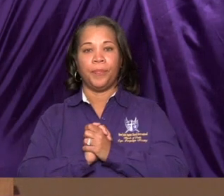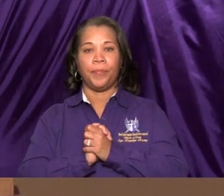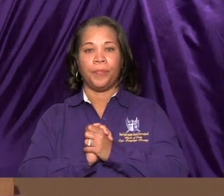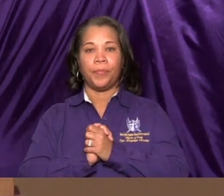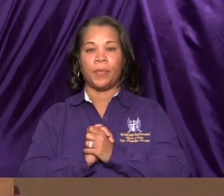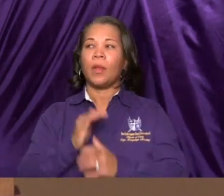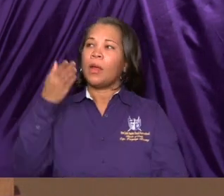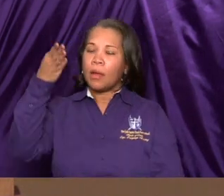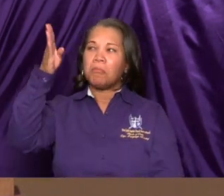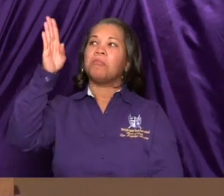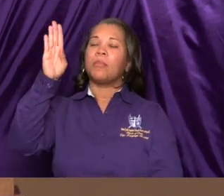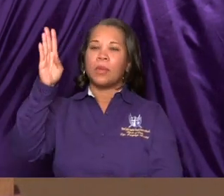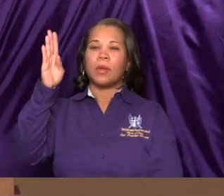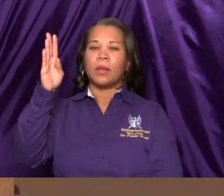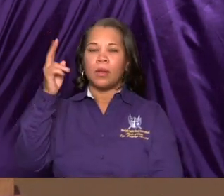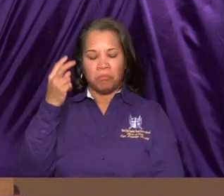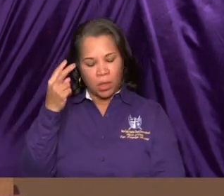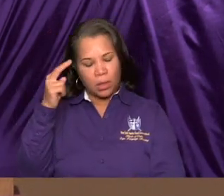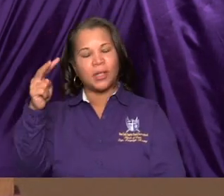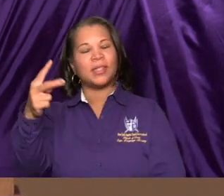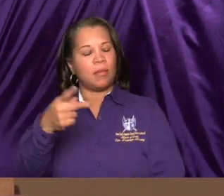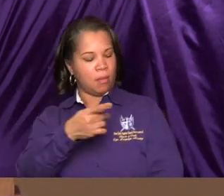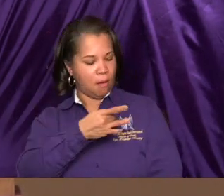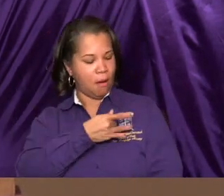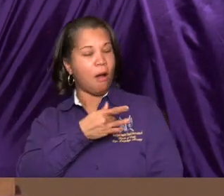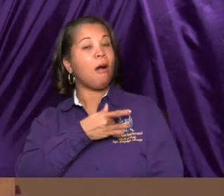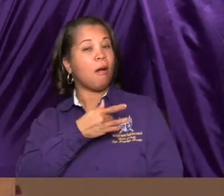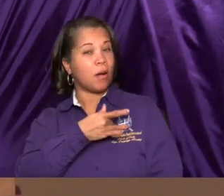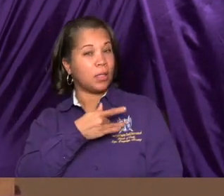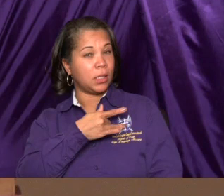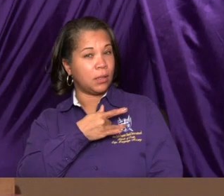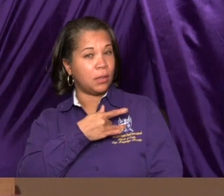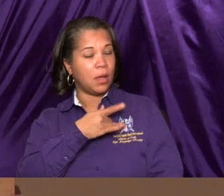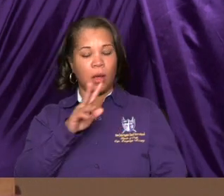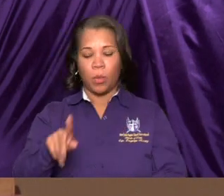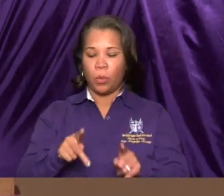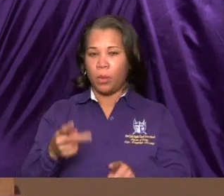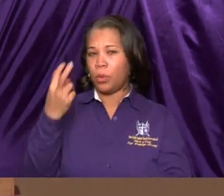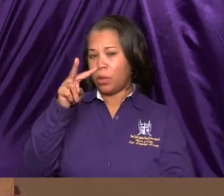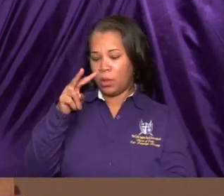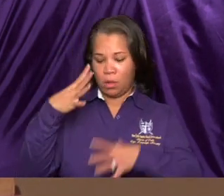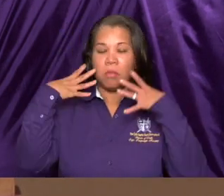that God looks in the heart, but they look on the outward appearance.